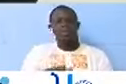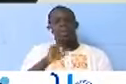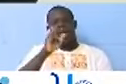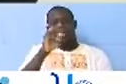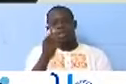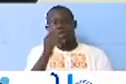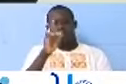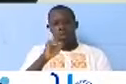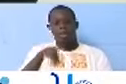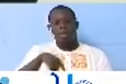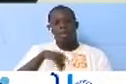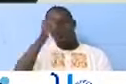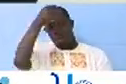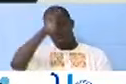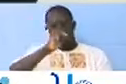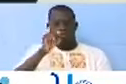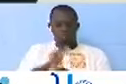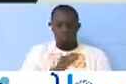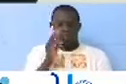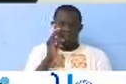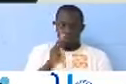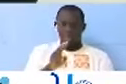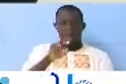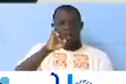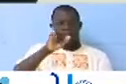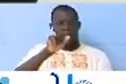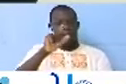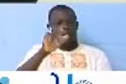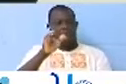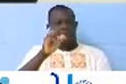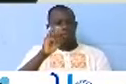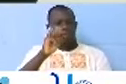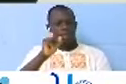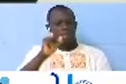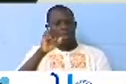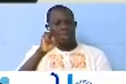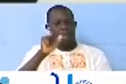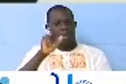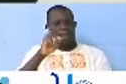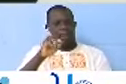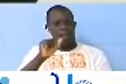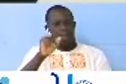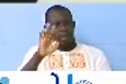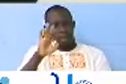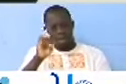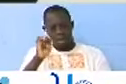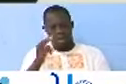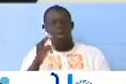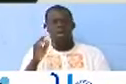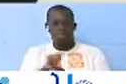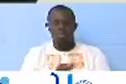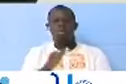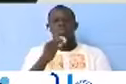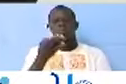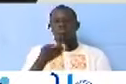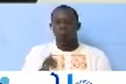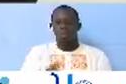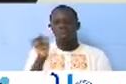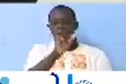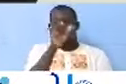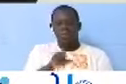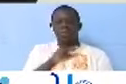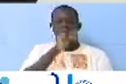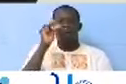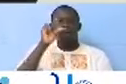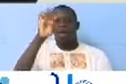tinu. Silaba Samate. Nin Silaba Samate. Fafa Sanyang, you said once Minister of Interior, sorry, Energy.